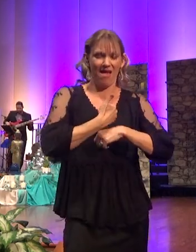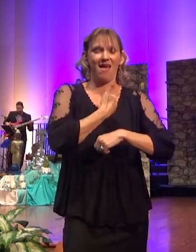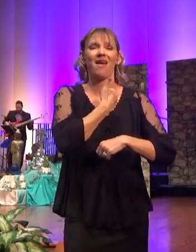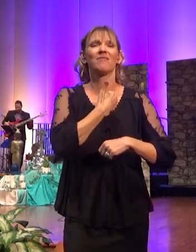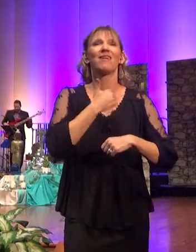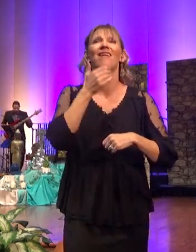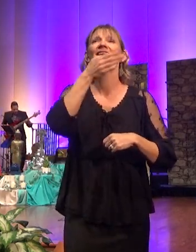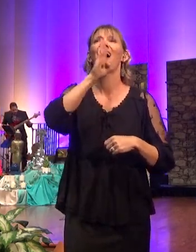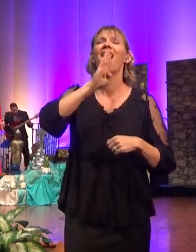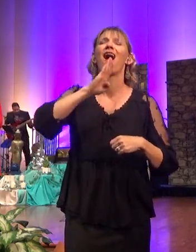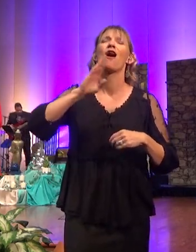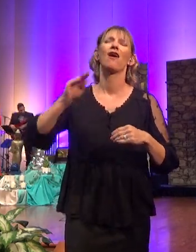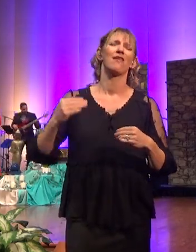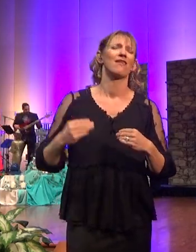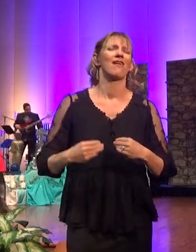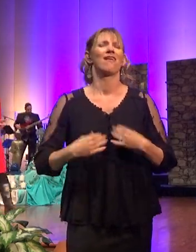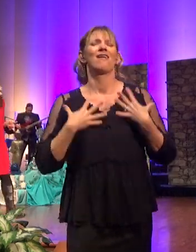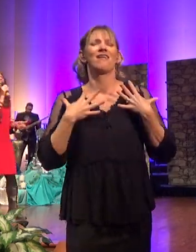the strength